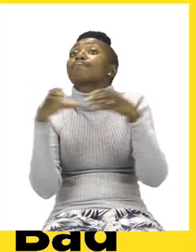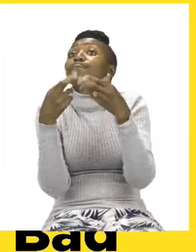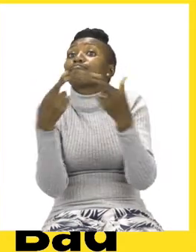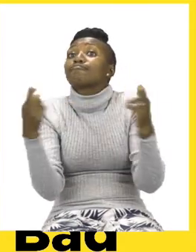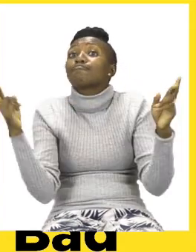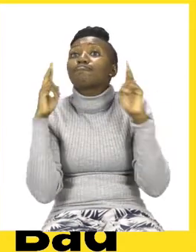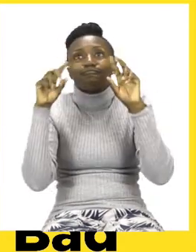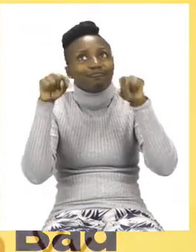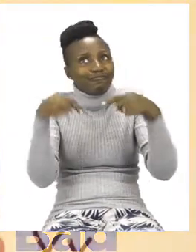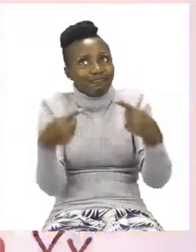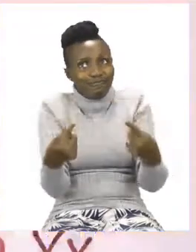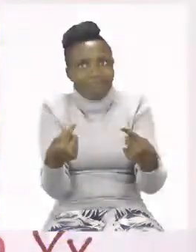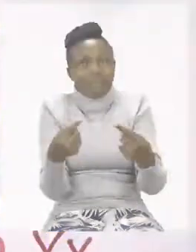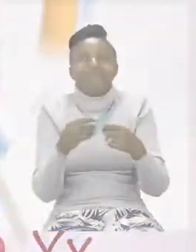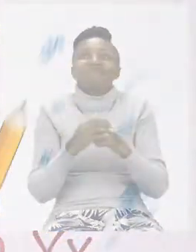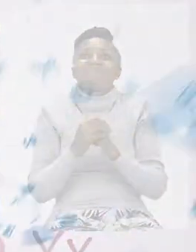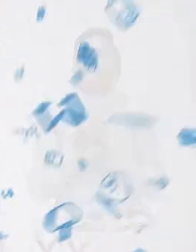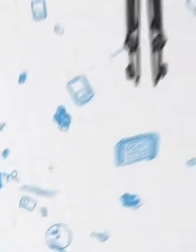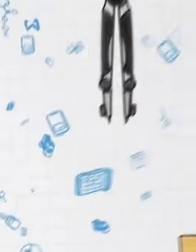classroom objects.